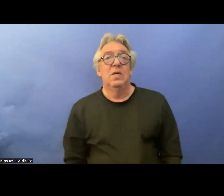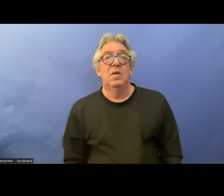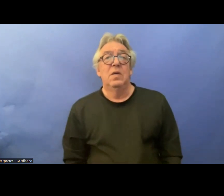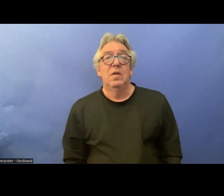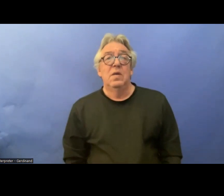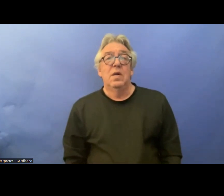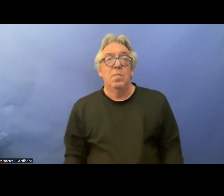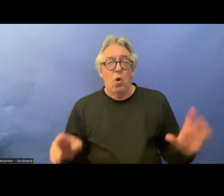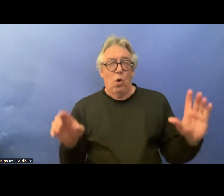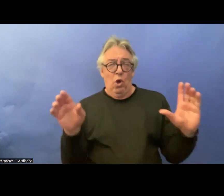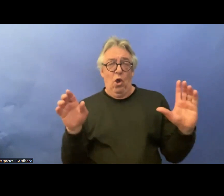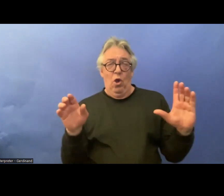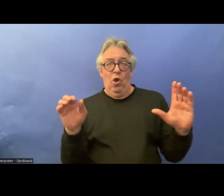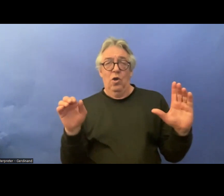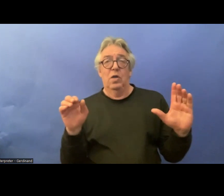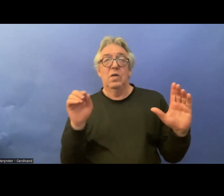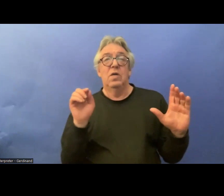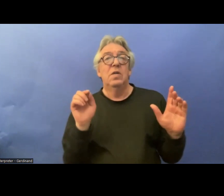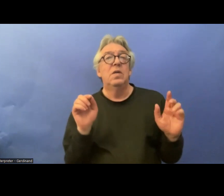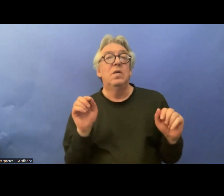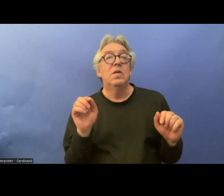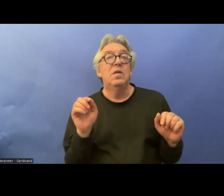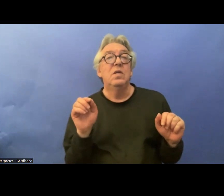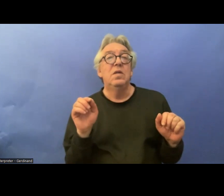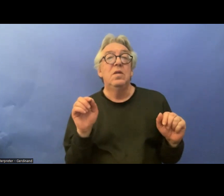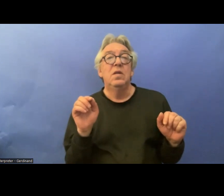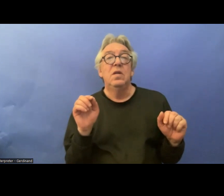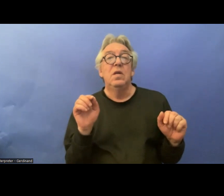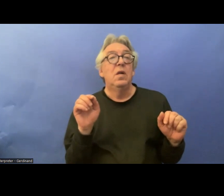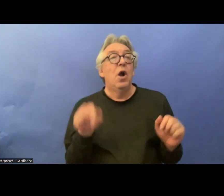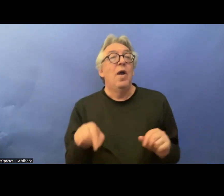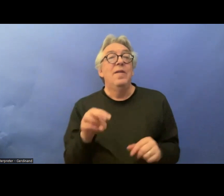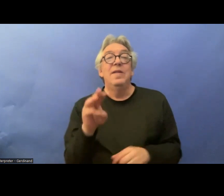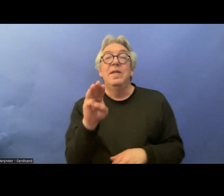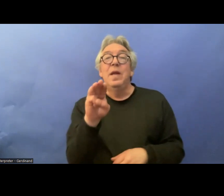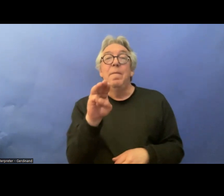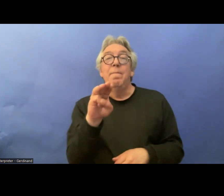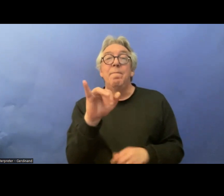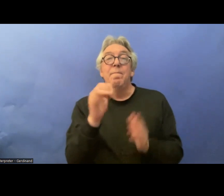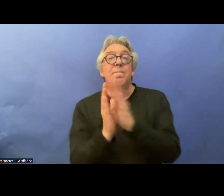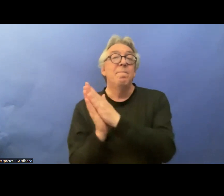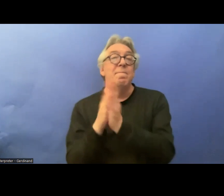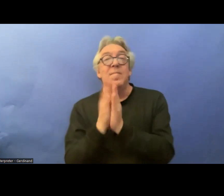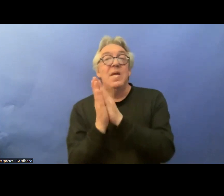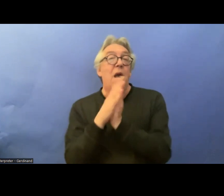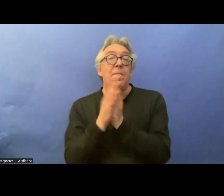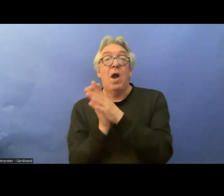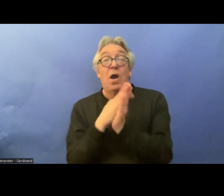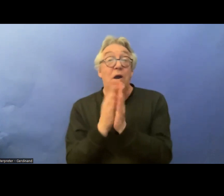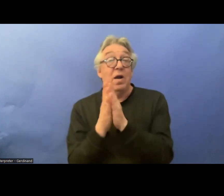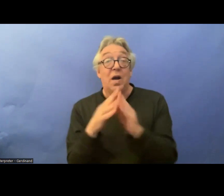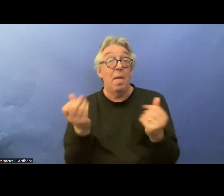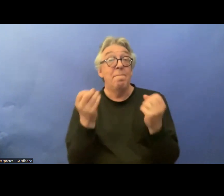state, such as in Myanmar. And so many of the countries, or many of the